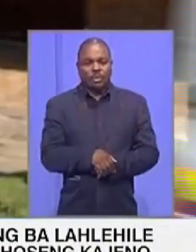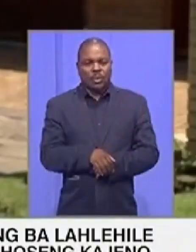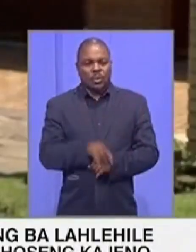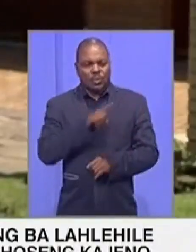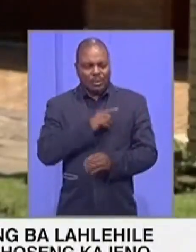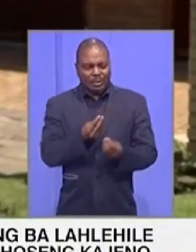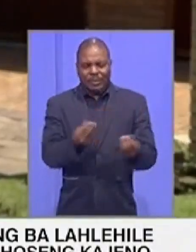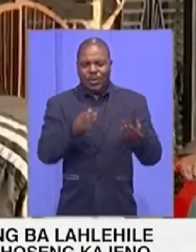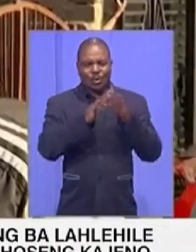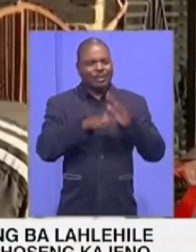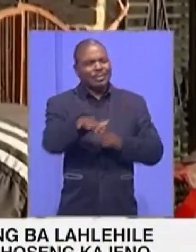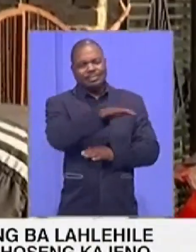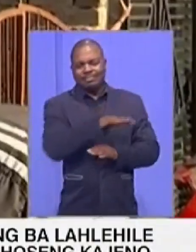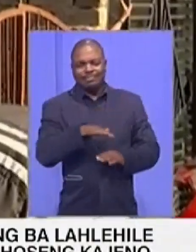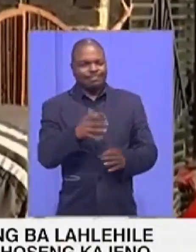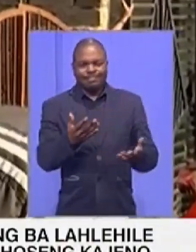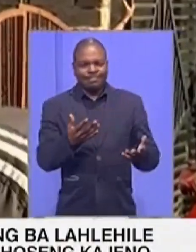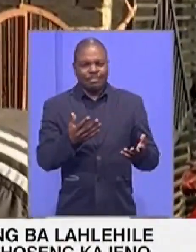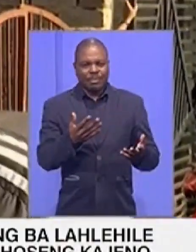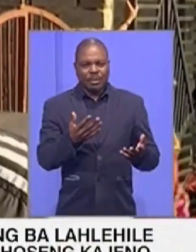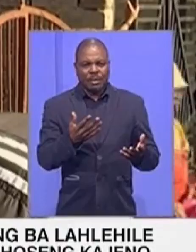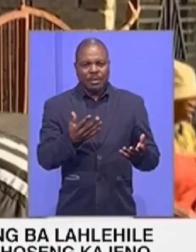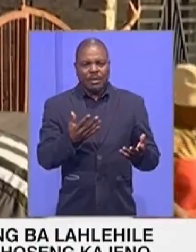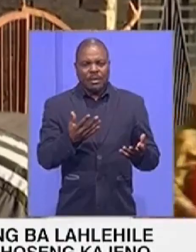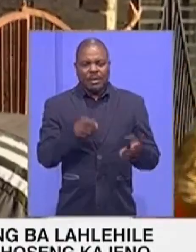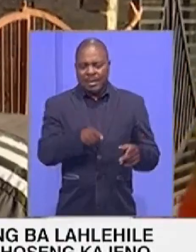to our society. We